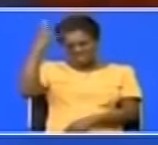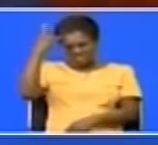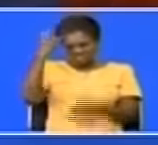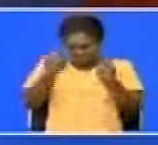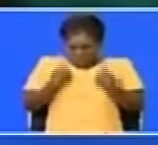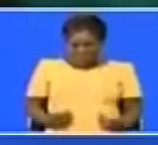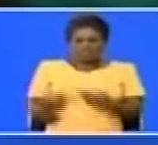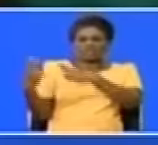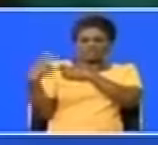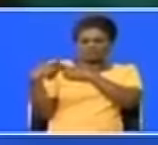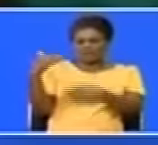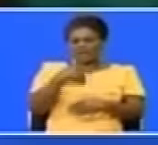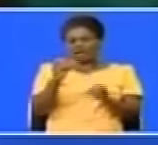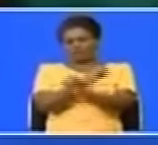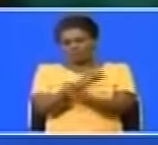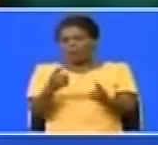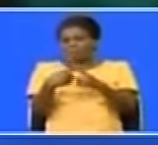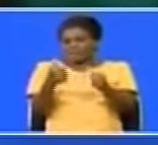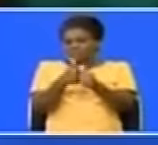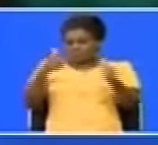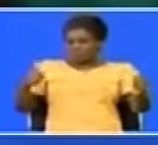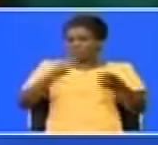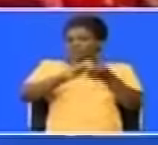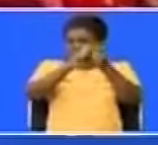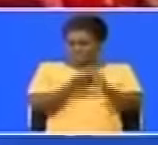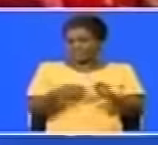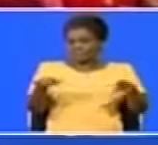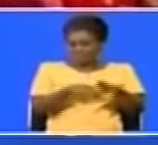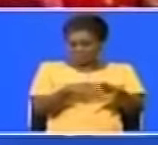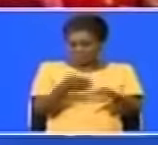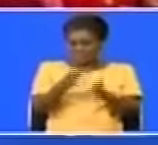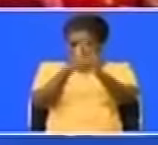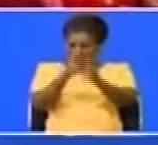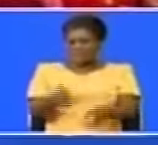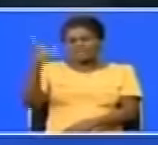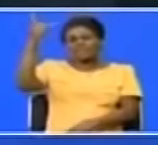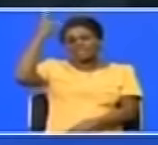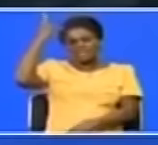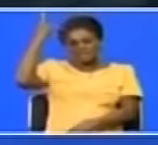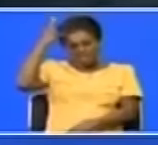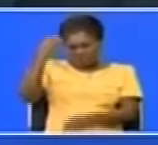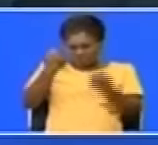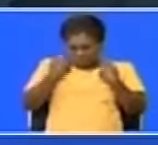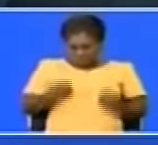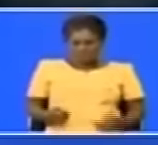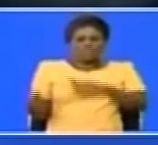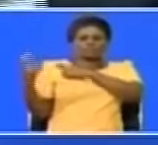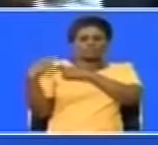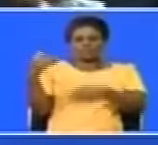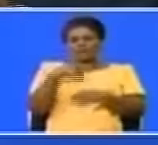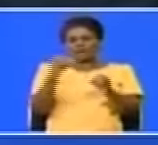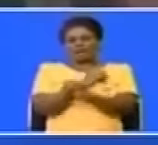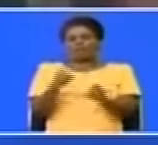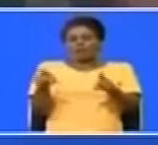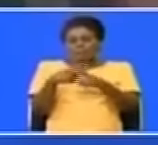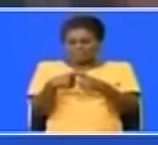personal responsibility. But if the Speaker rejects the amendments and members adopt the report, then Kidero will not take personal responsibility, but the